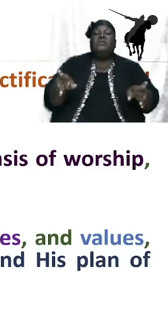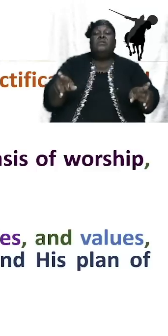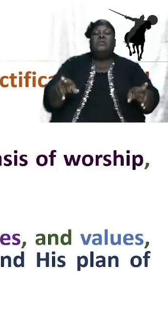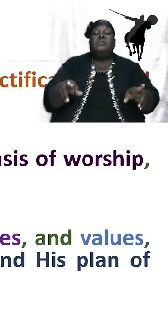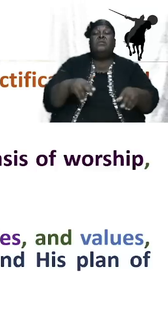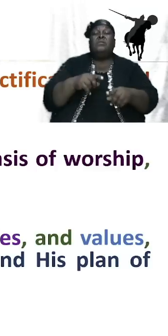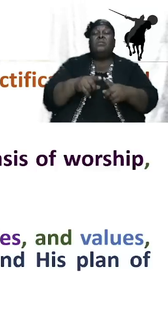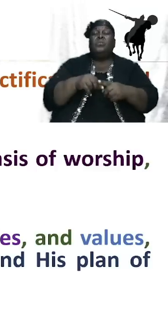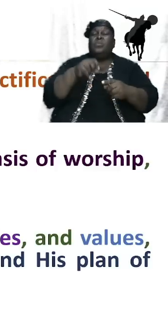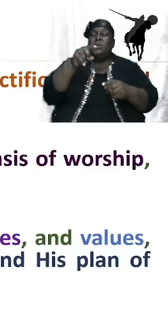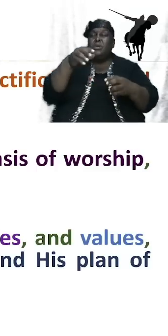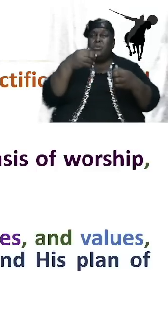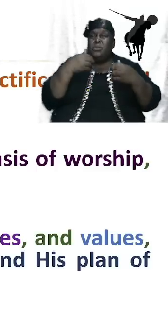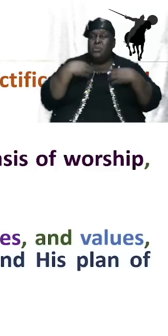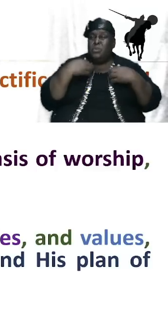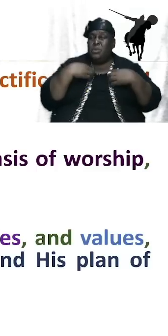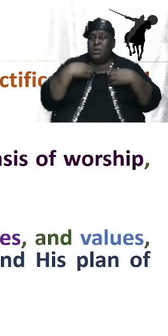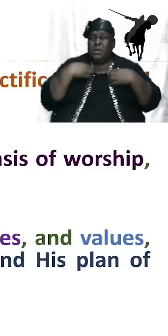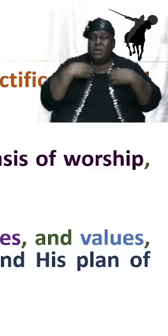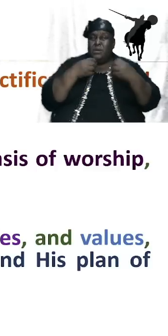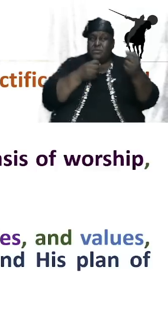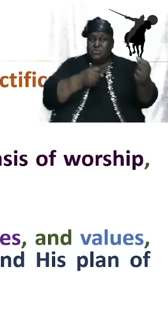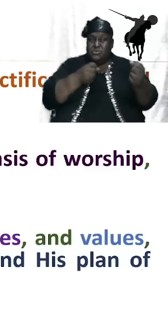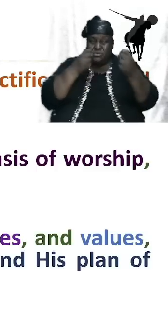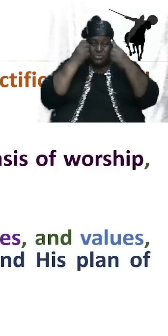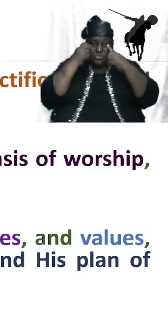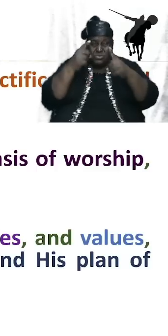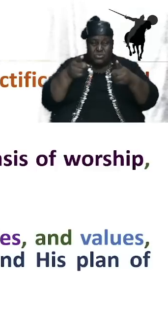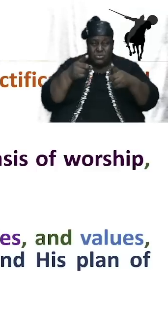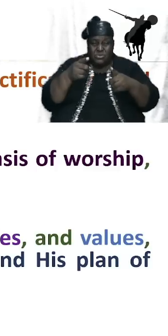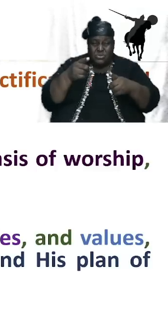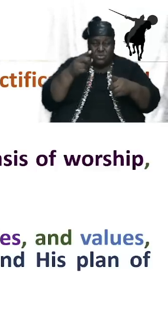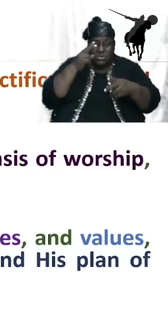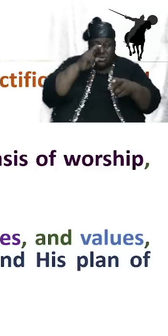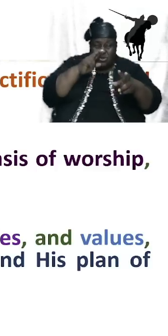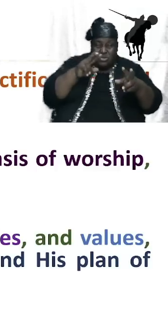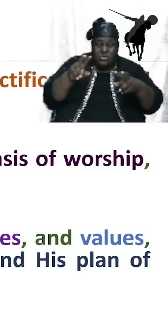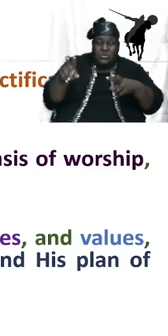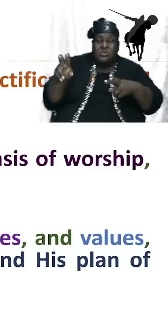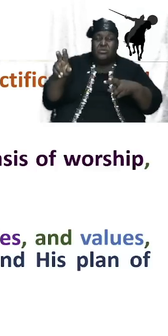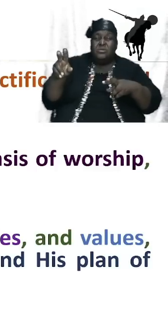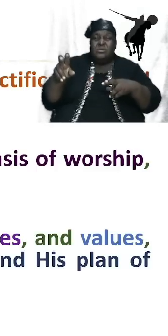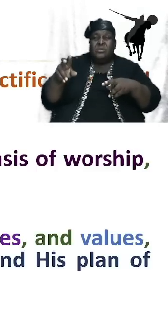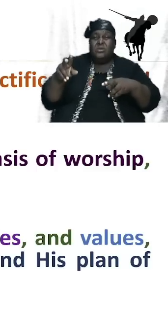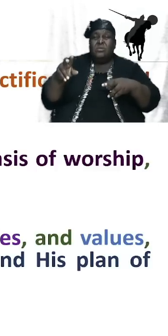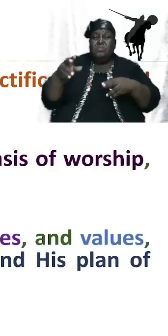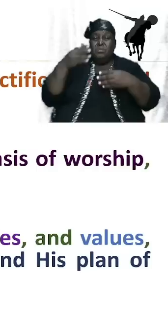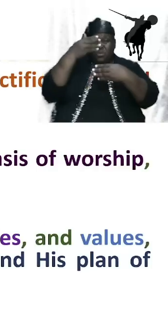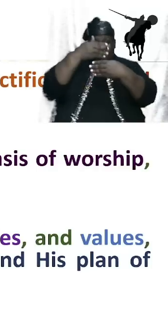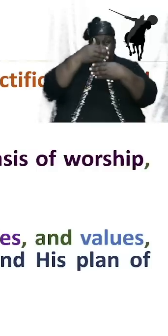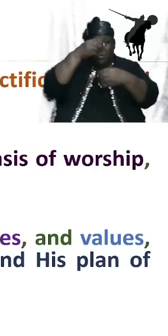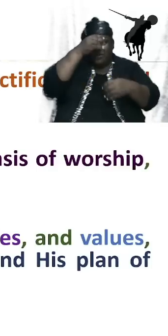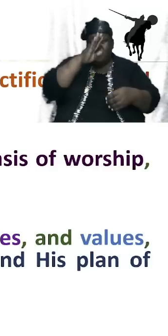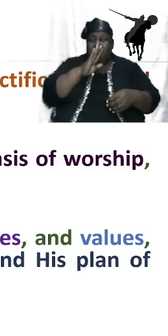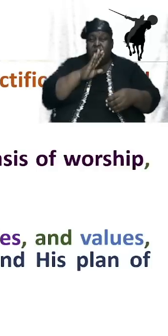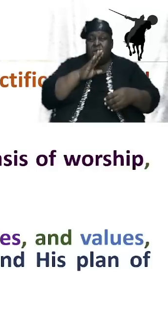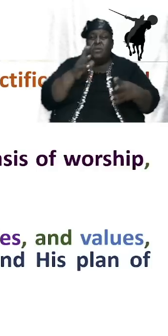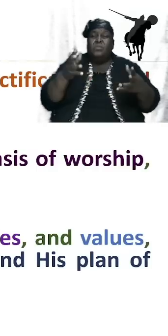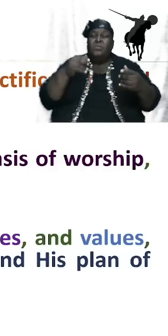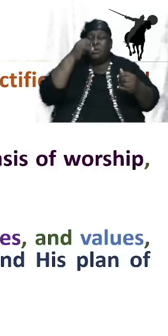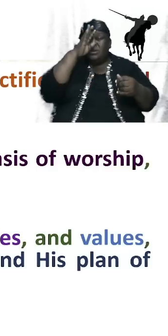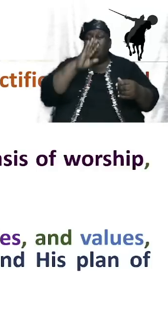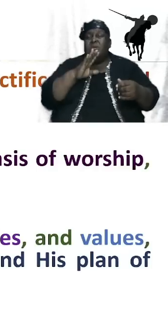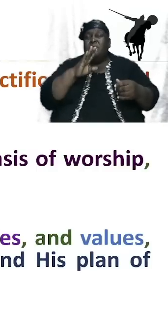doctrine, then you start to see truly it mirrors back with the Almighty God and what He truly stands